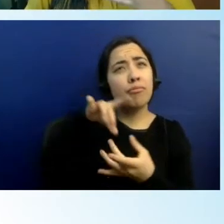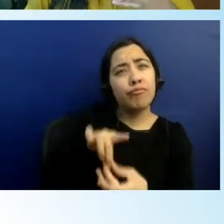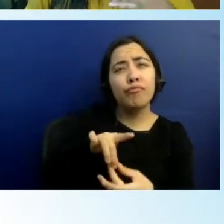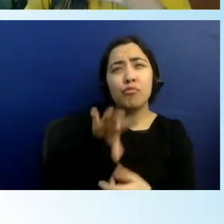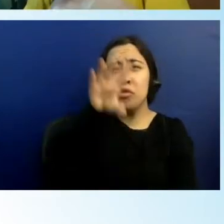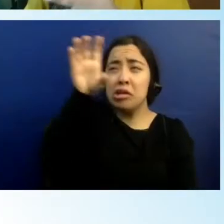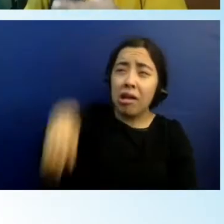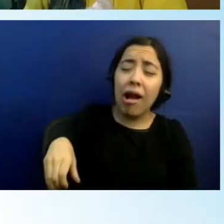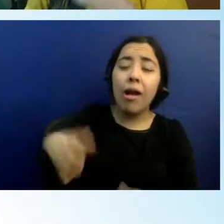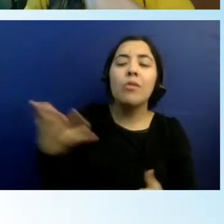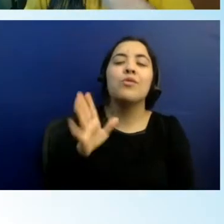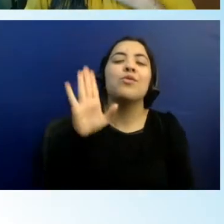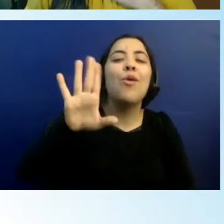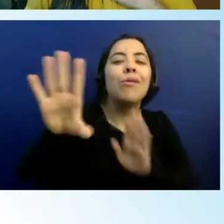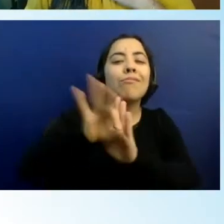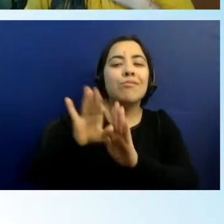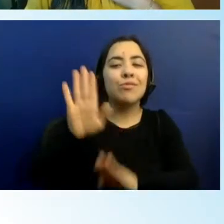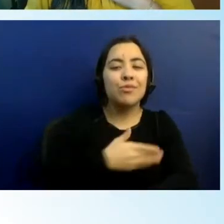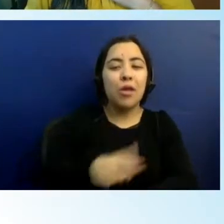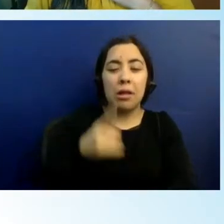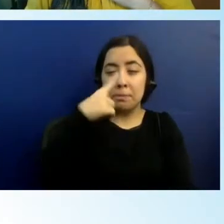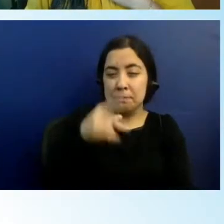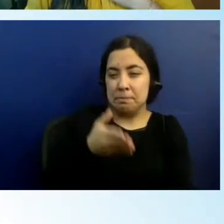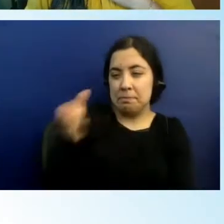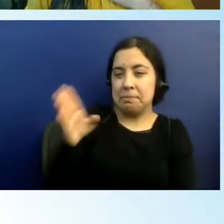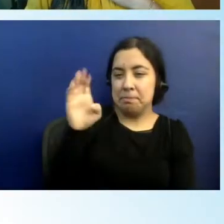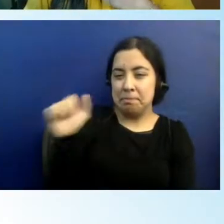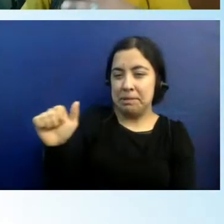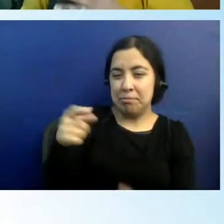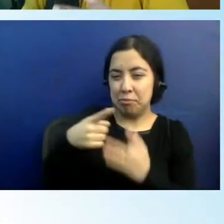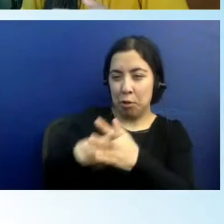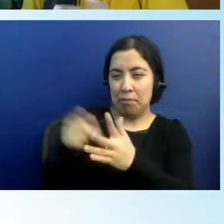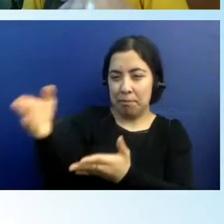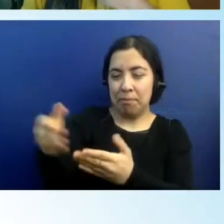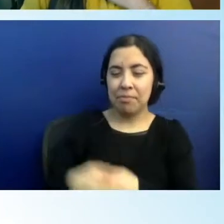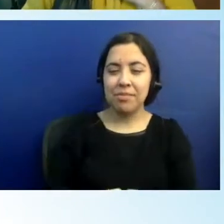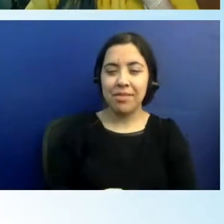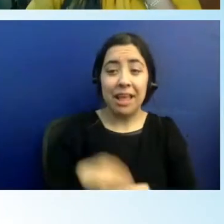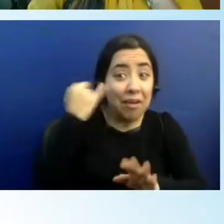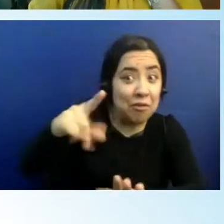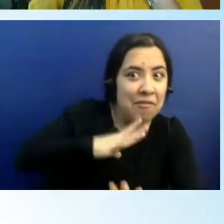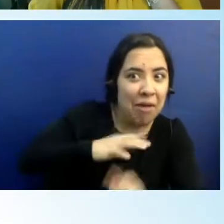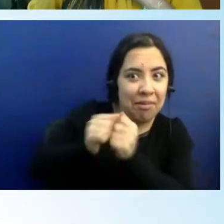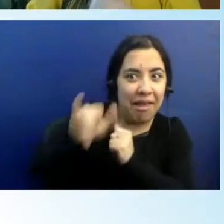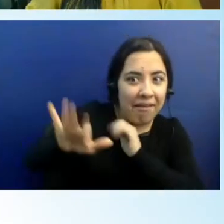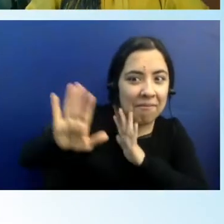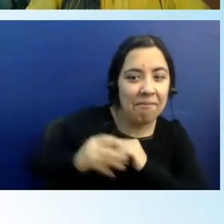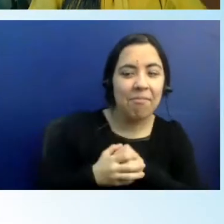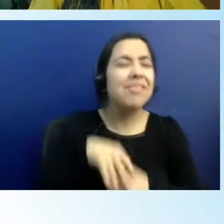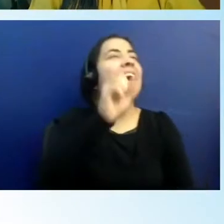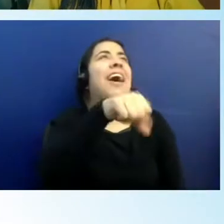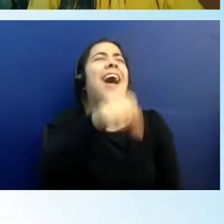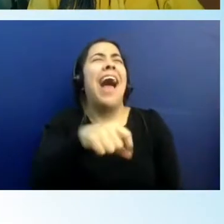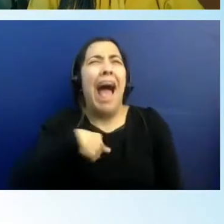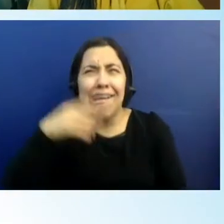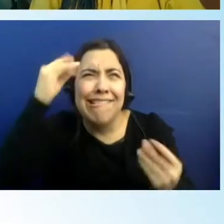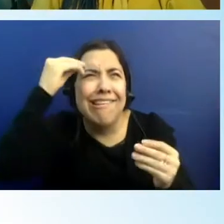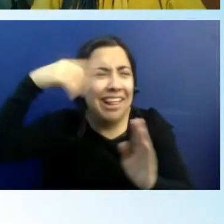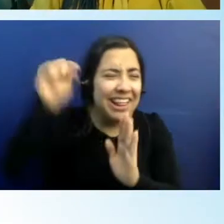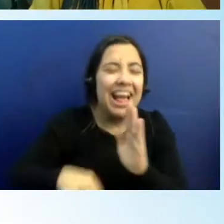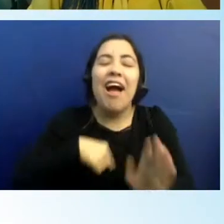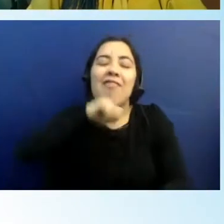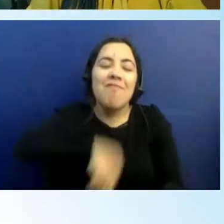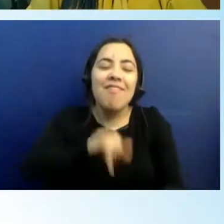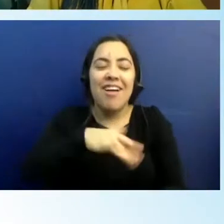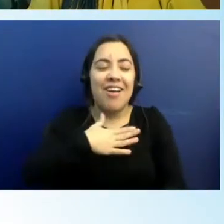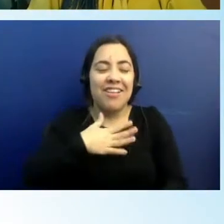And I can start with you this time. If you're I really had to think about this one, but I love the